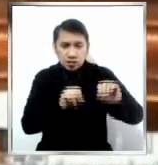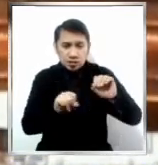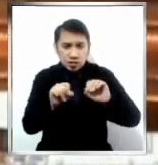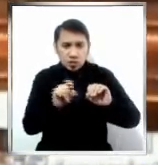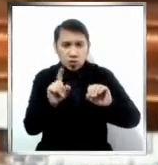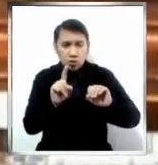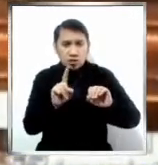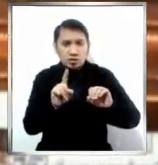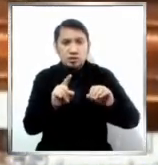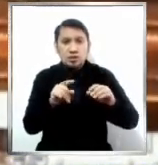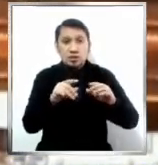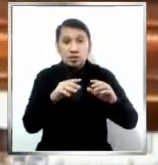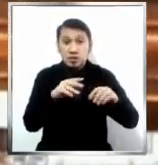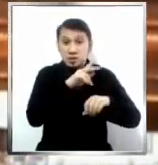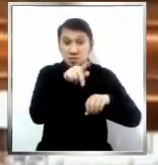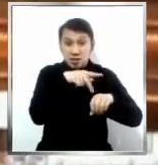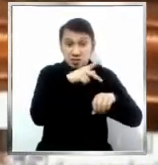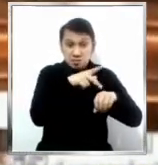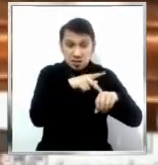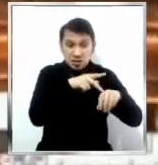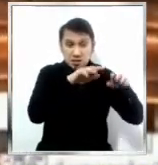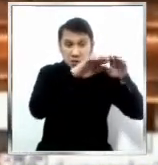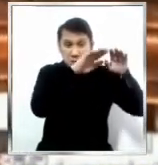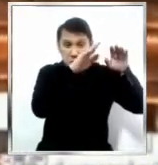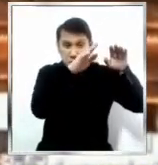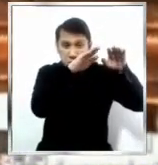flattened. Walang mga